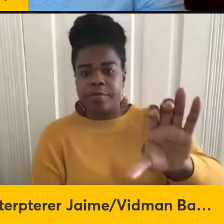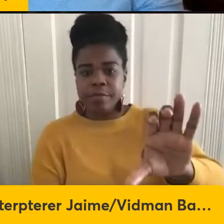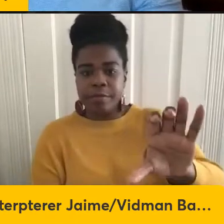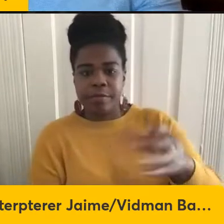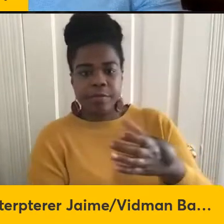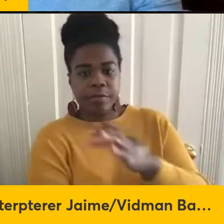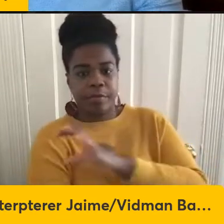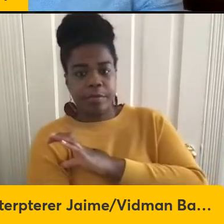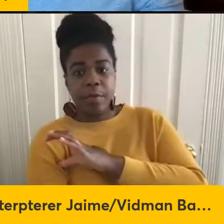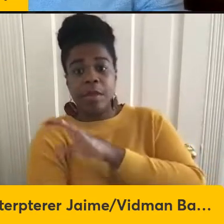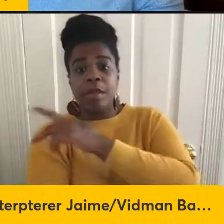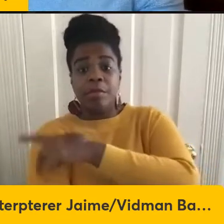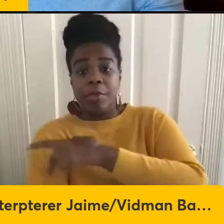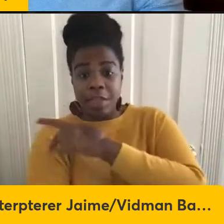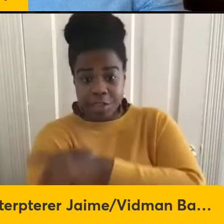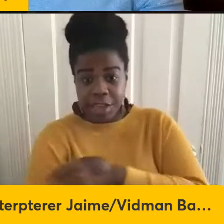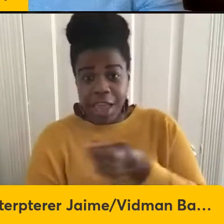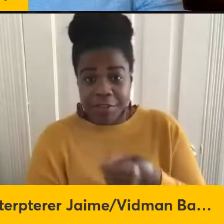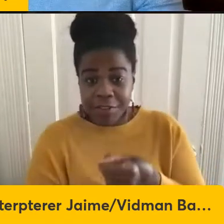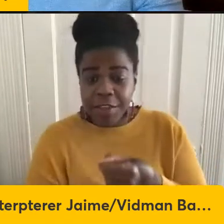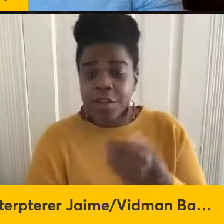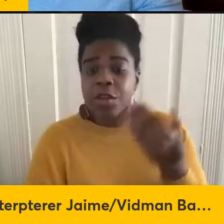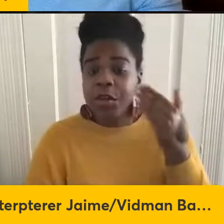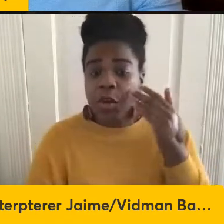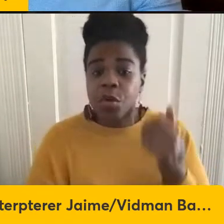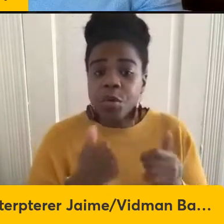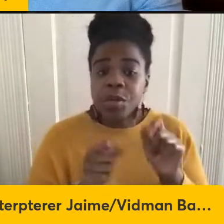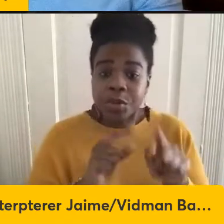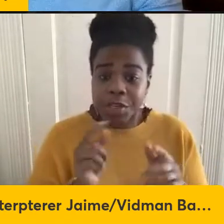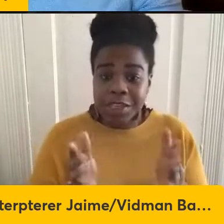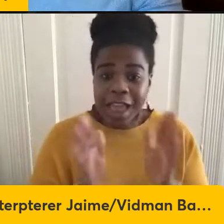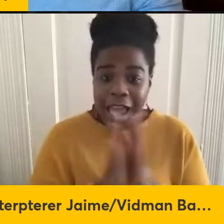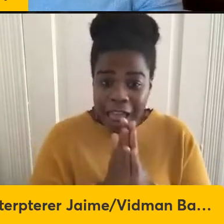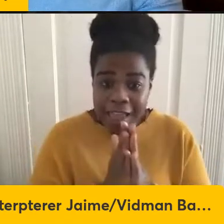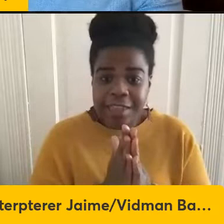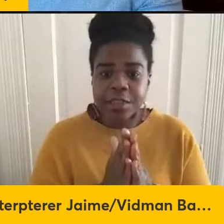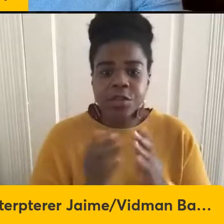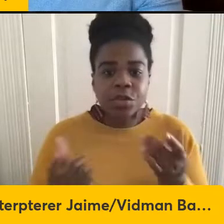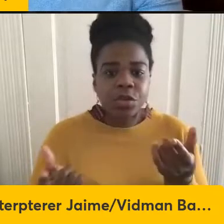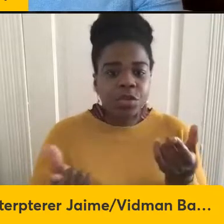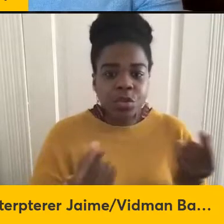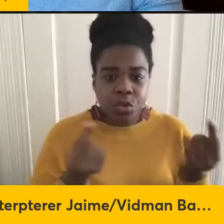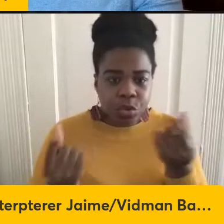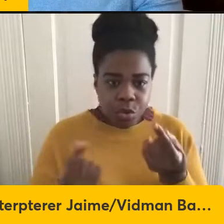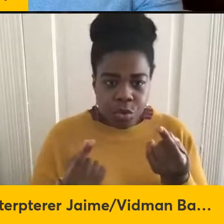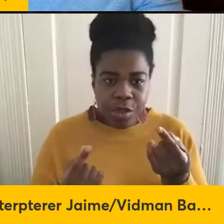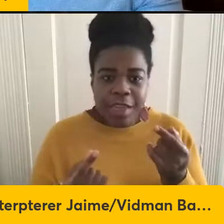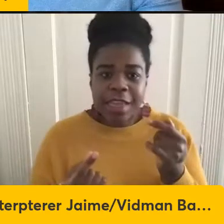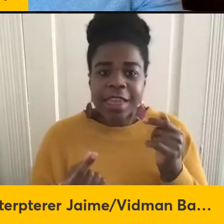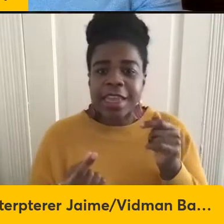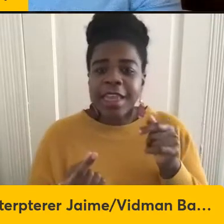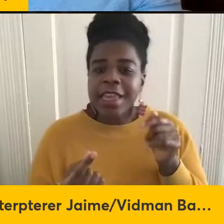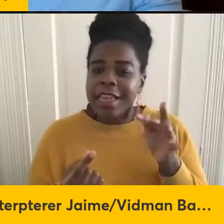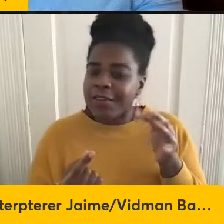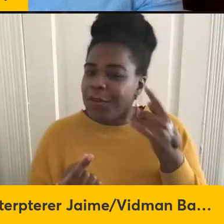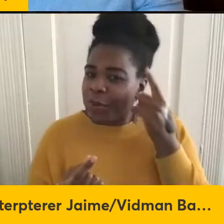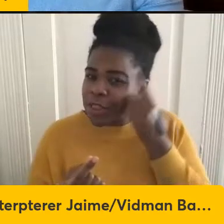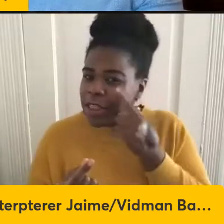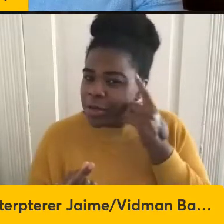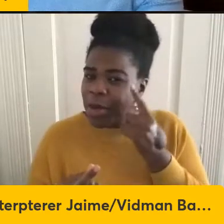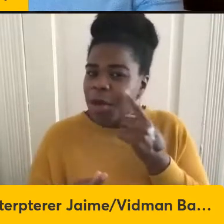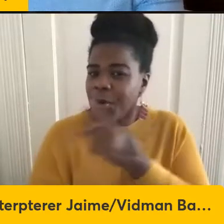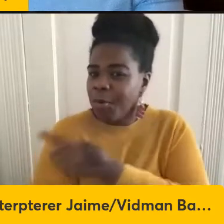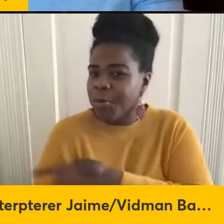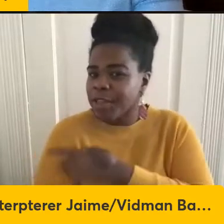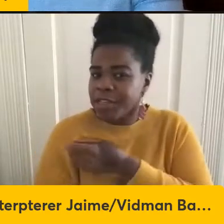advocate for themselves, to know what questions to ask, what to do, that sort of thing. But if you can think about patient advocacy